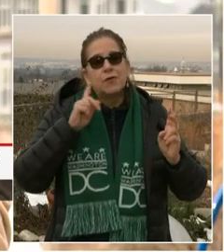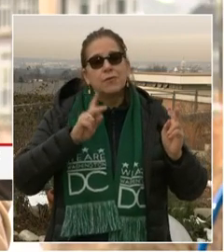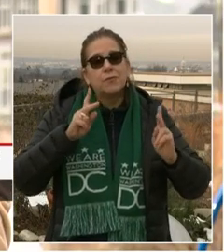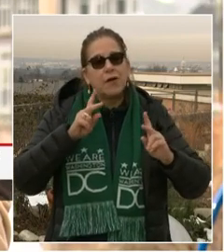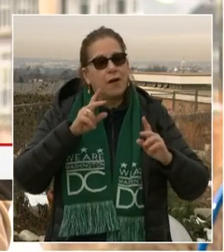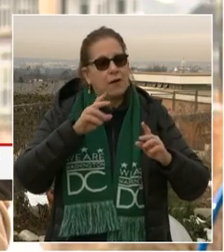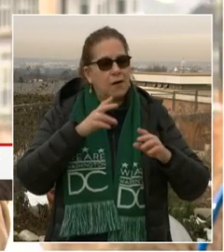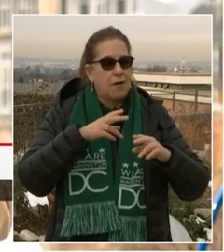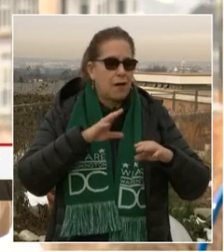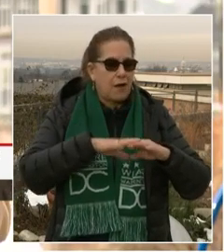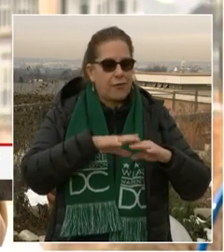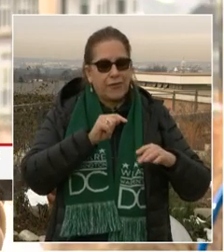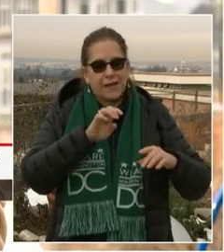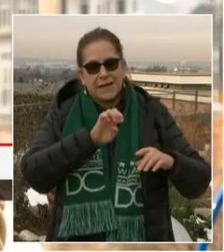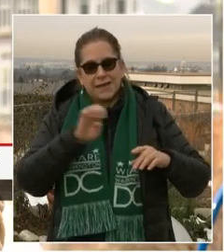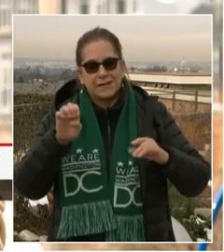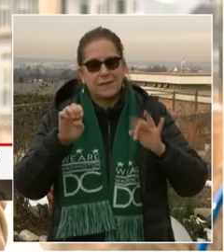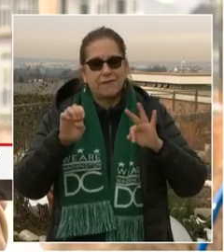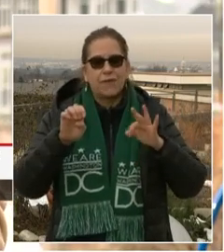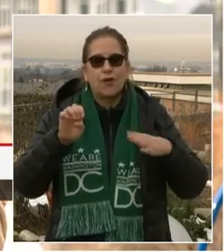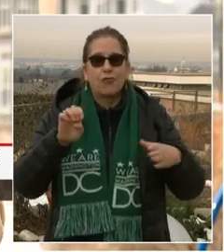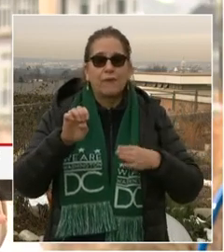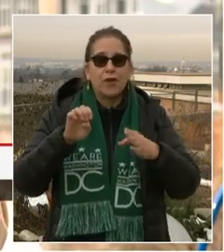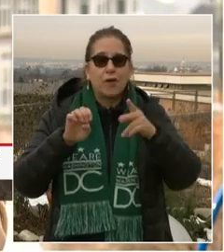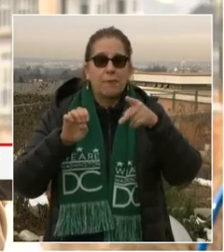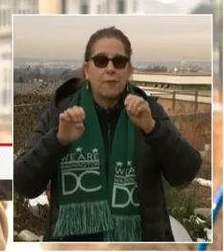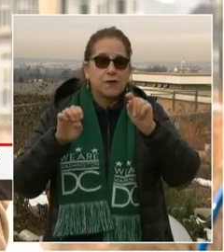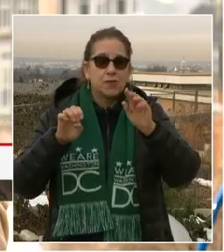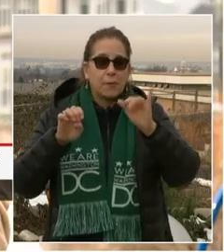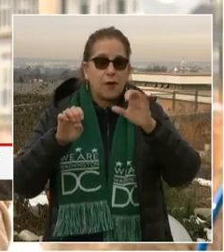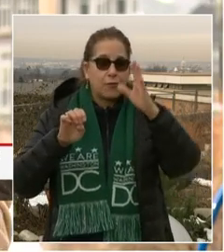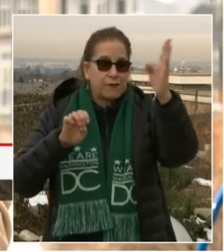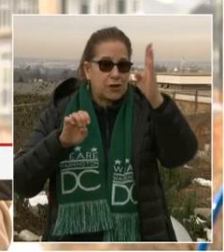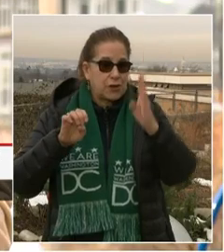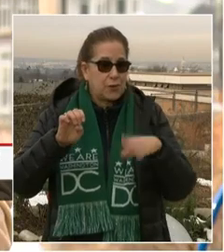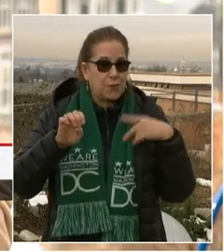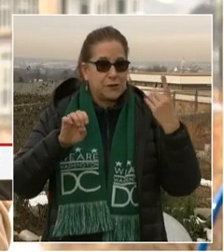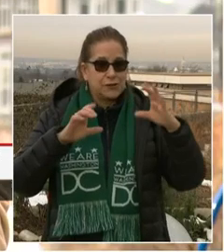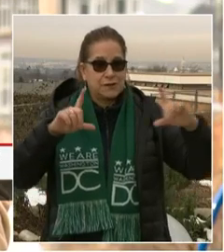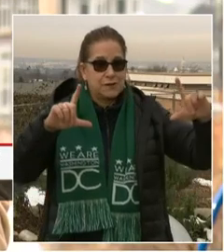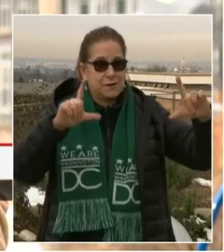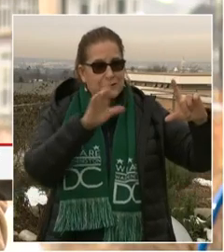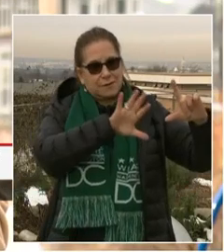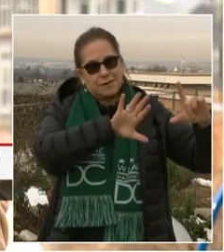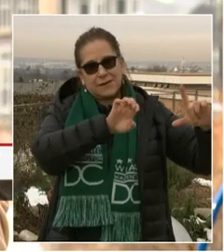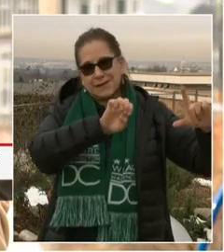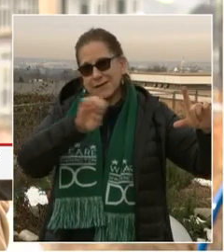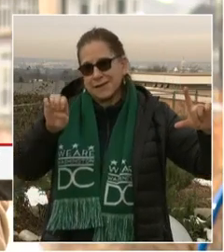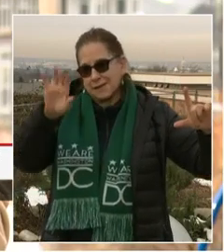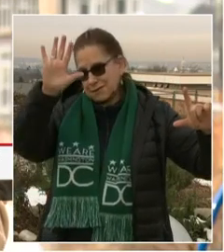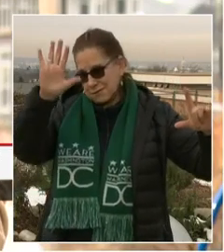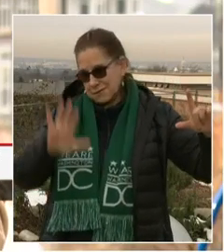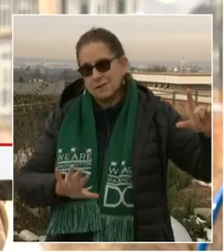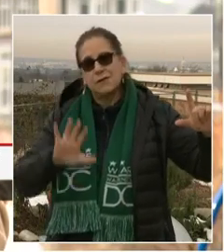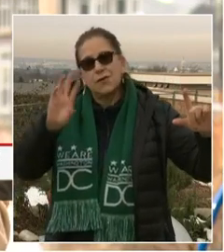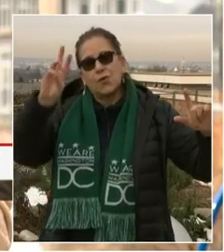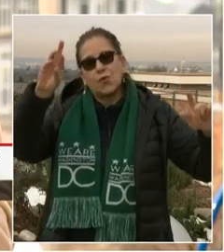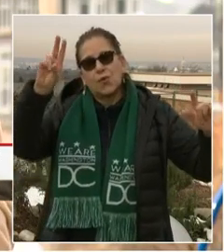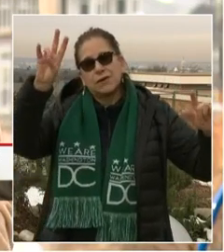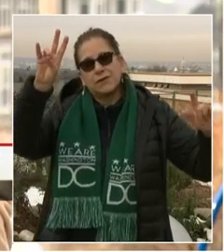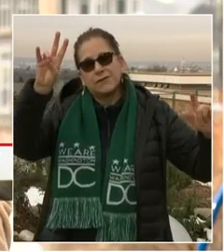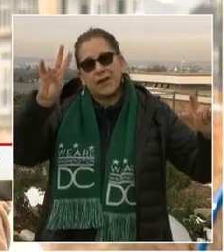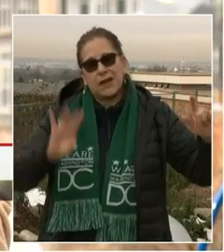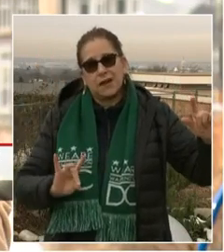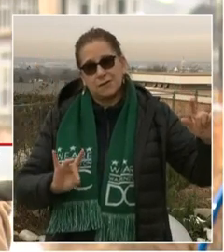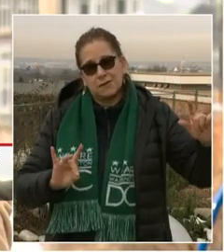nonprofit organizations based right here in D.C.'s Ward 8, Martha's Table, Building Bridges Across the River, Bread for the City, and